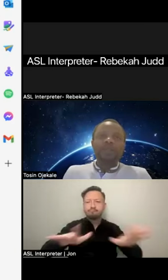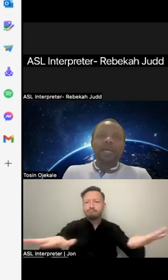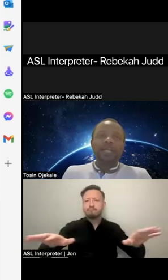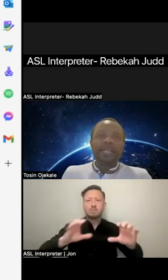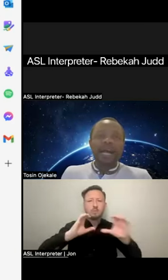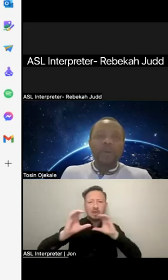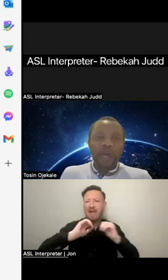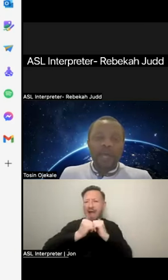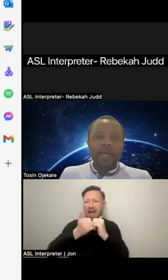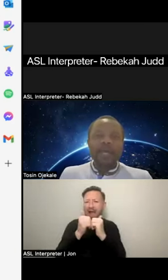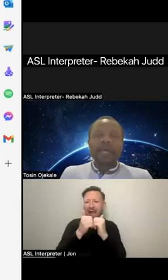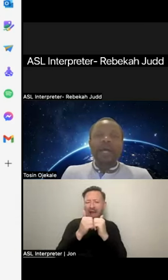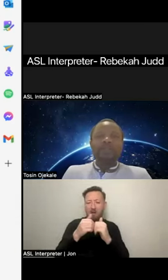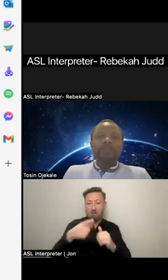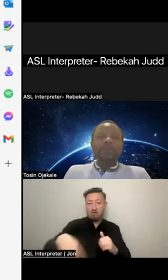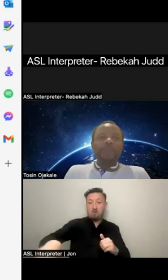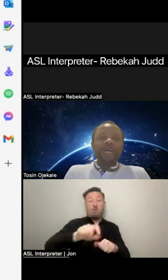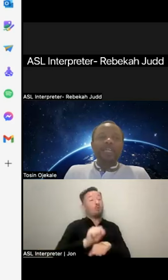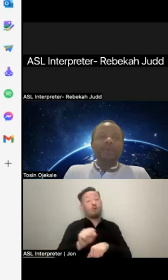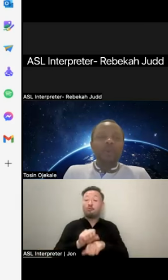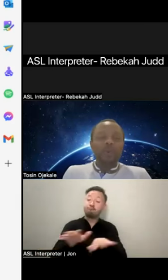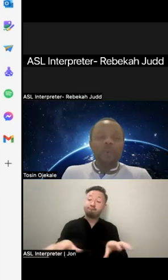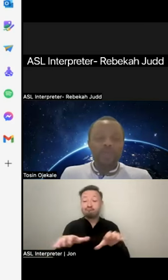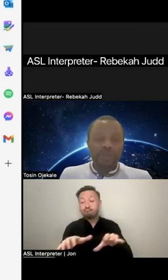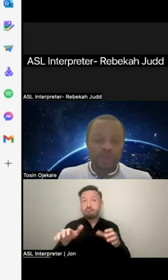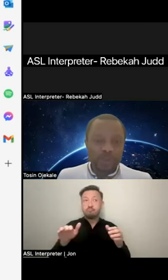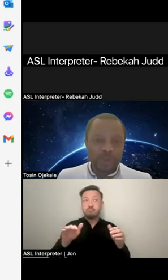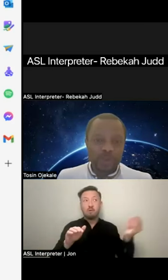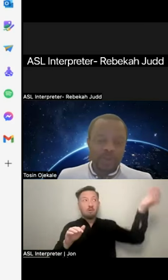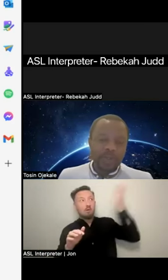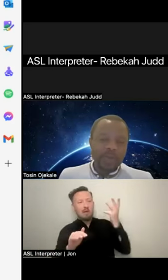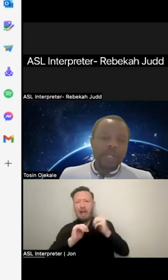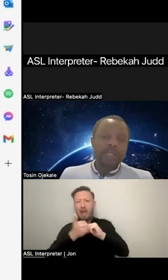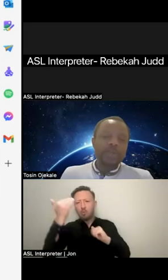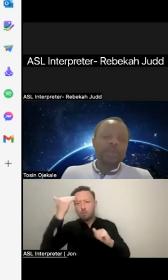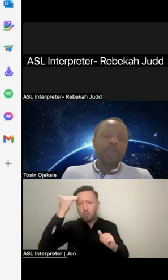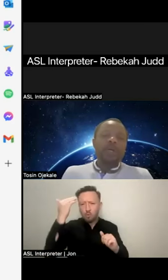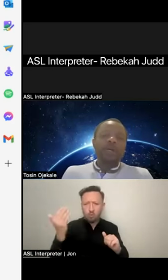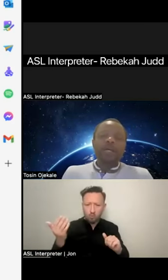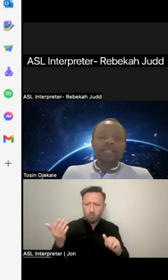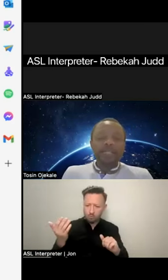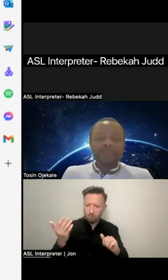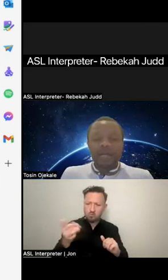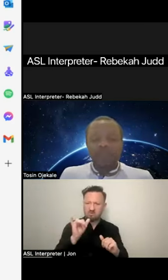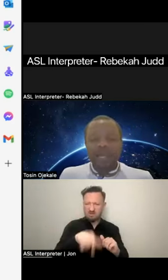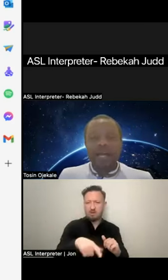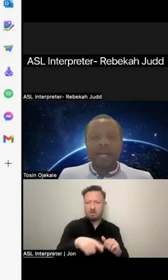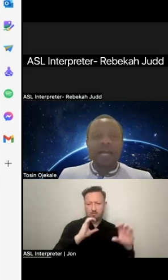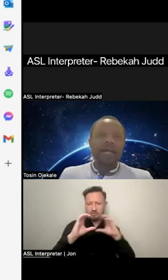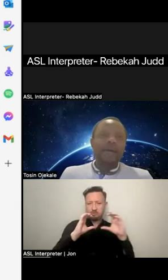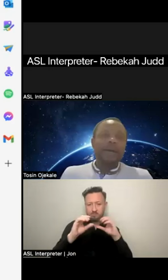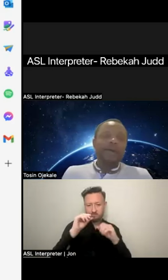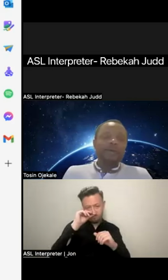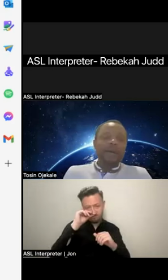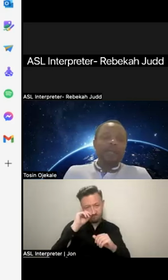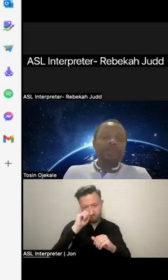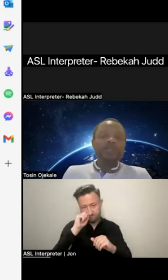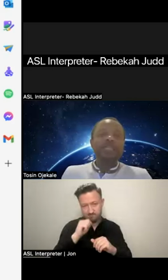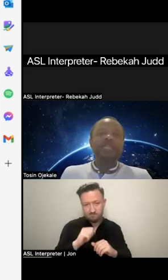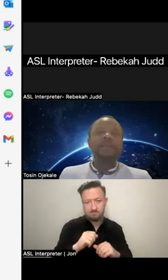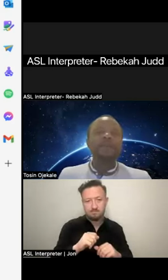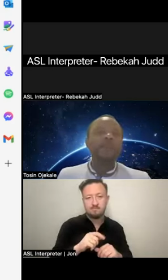make sure that they are aware? How do you make sure that they know what to do? Okay, so this might be, you